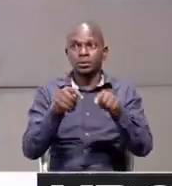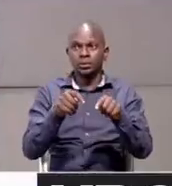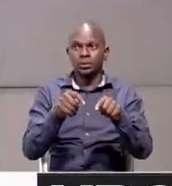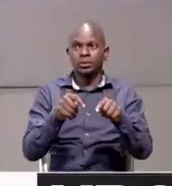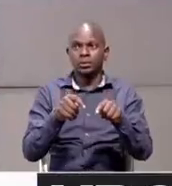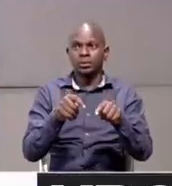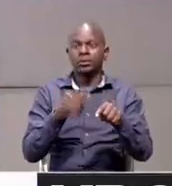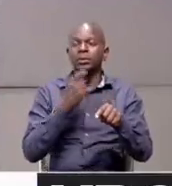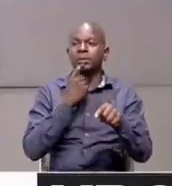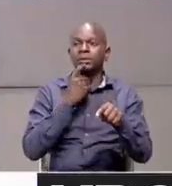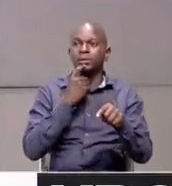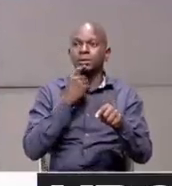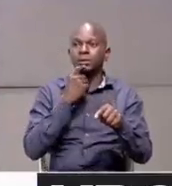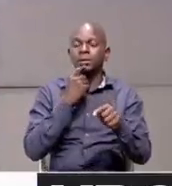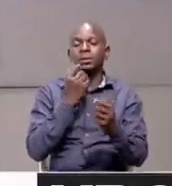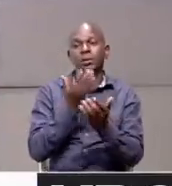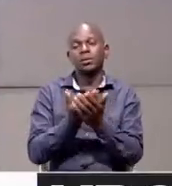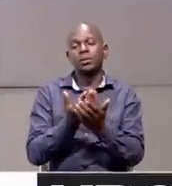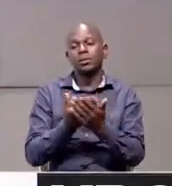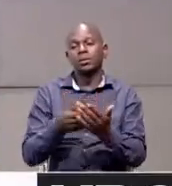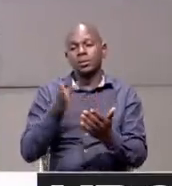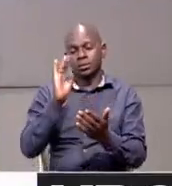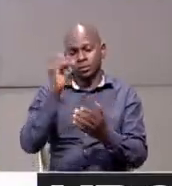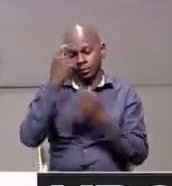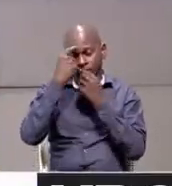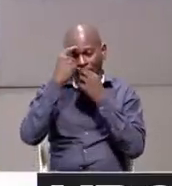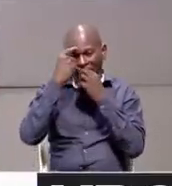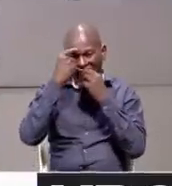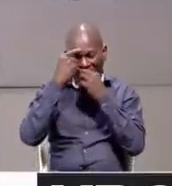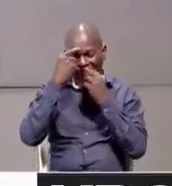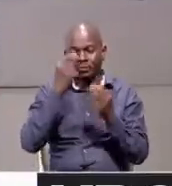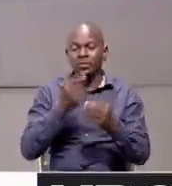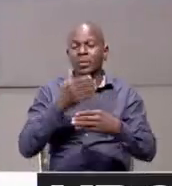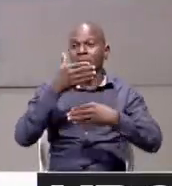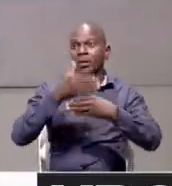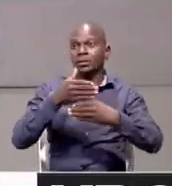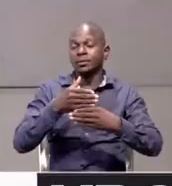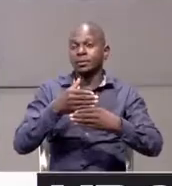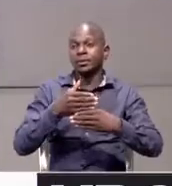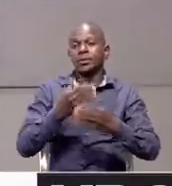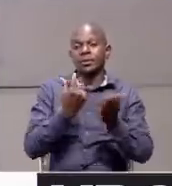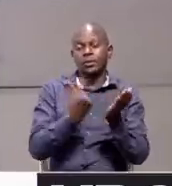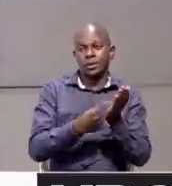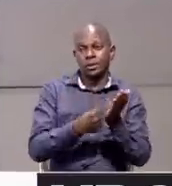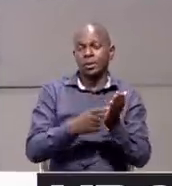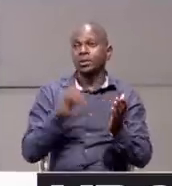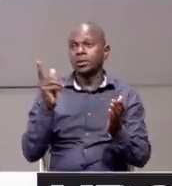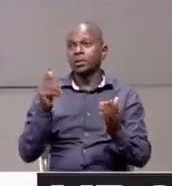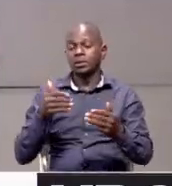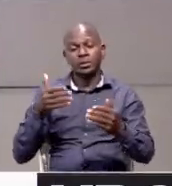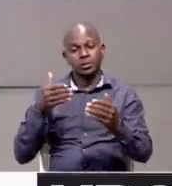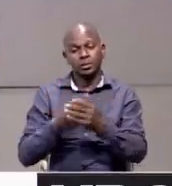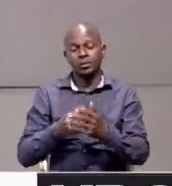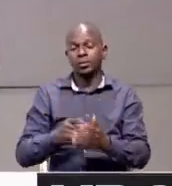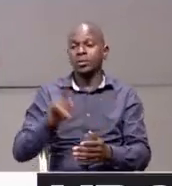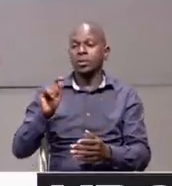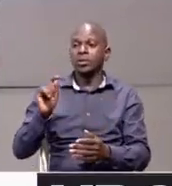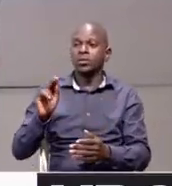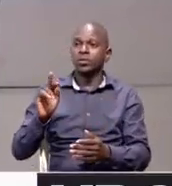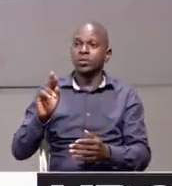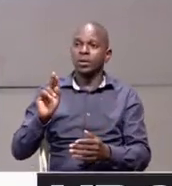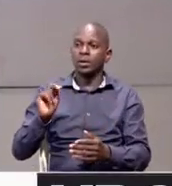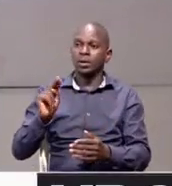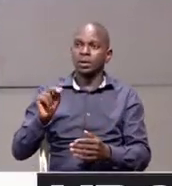every Karamojong. My appeal to government is that he deploy at the border between Uganda and Kenya to block the Turkana from entering into